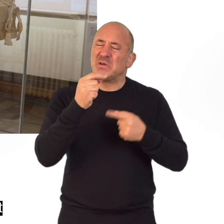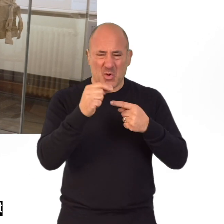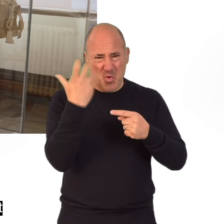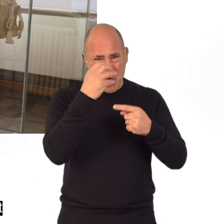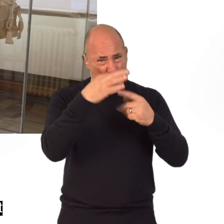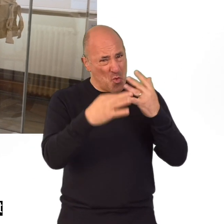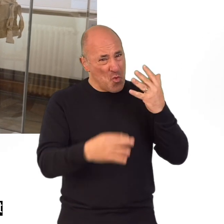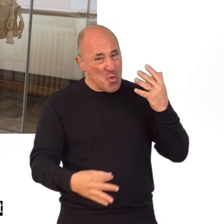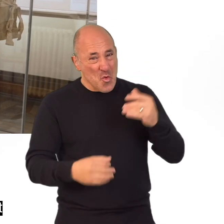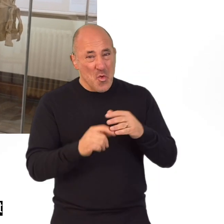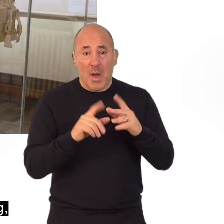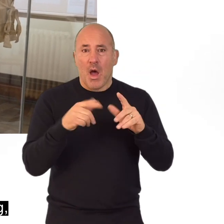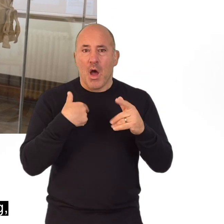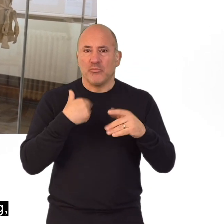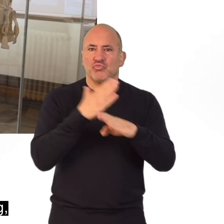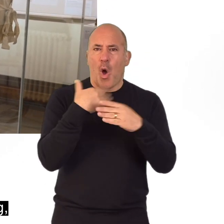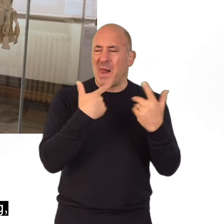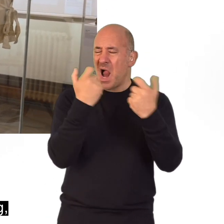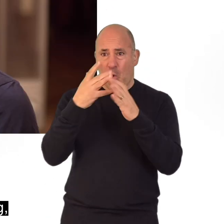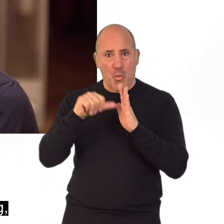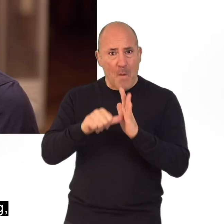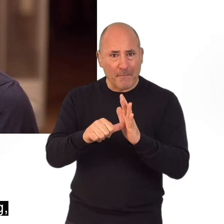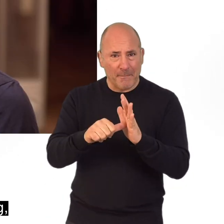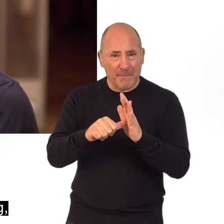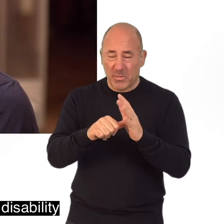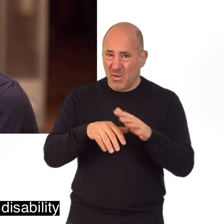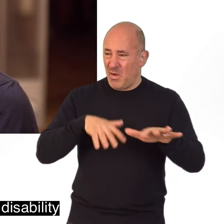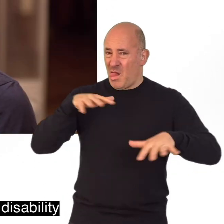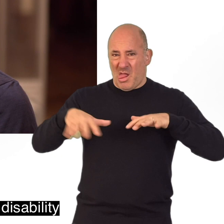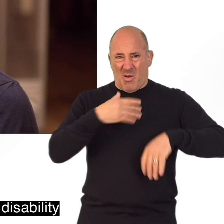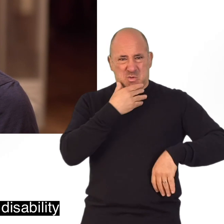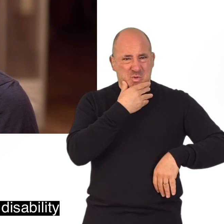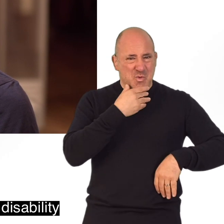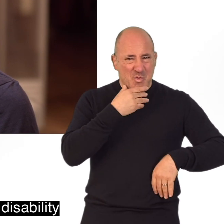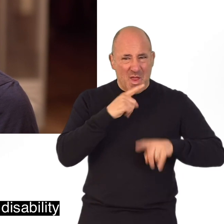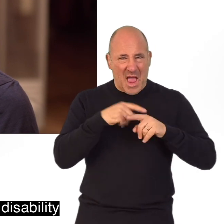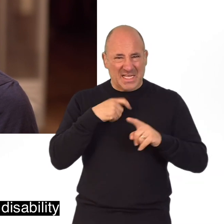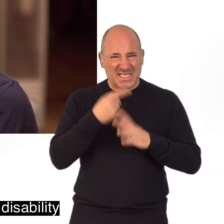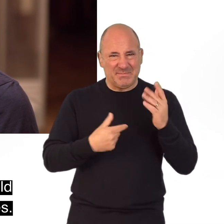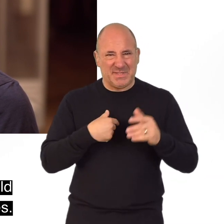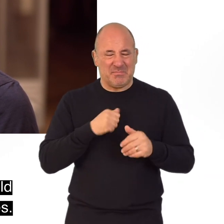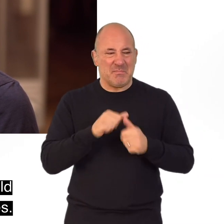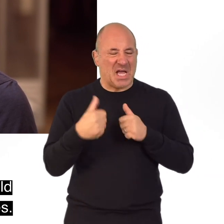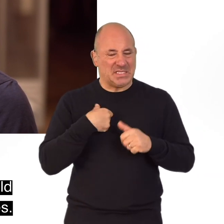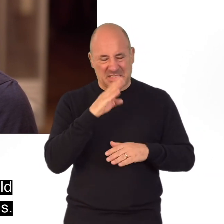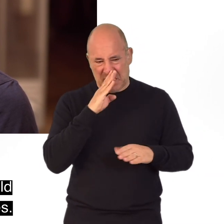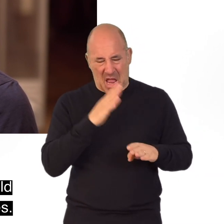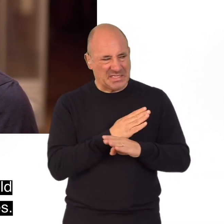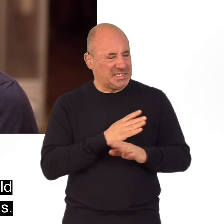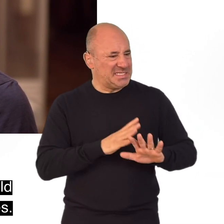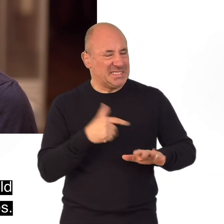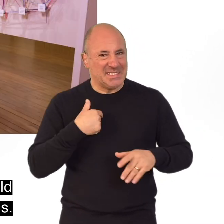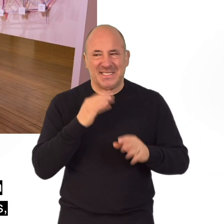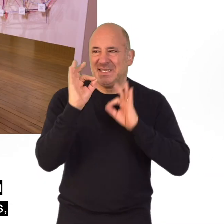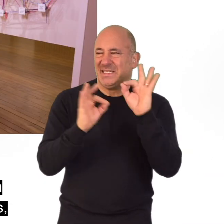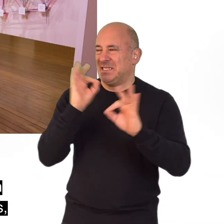to look for a job was really difficult, and it's really daunting, and you kind of feel that your disability is something you should hide in those